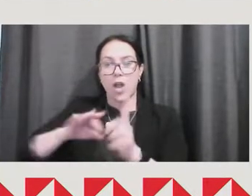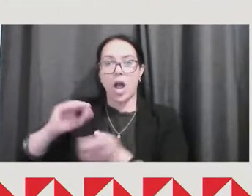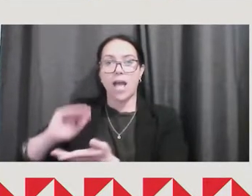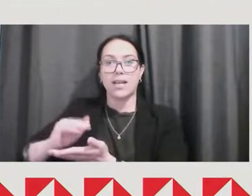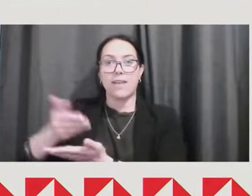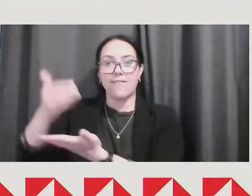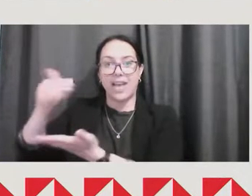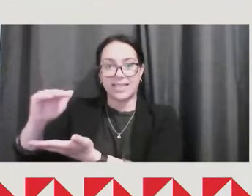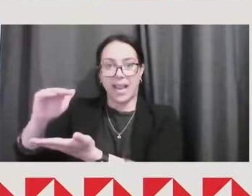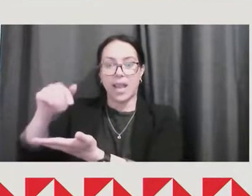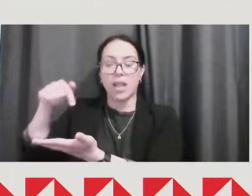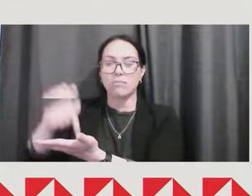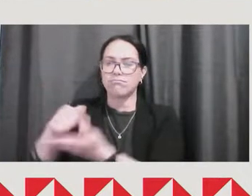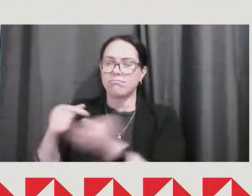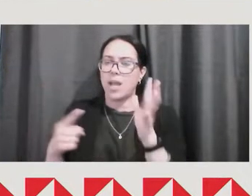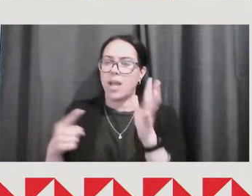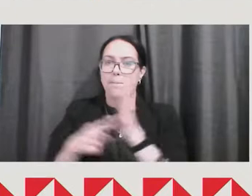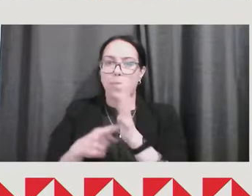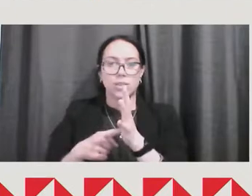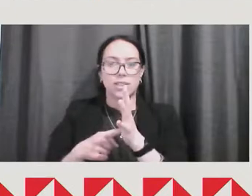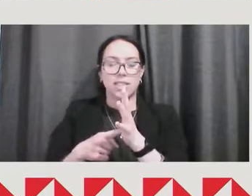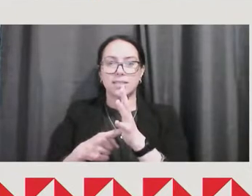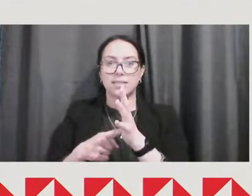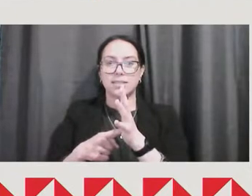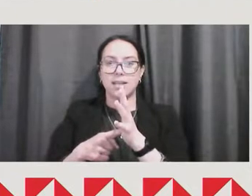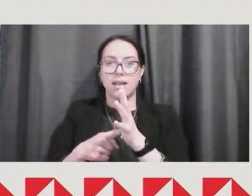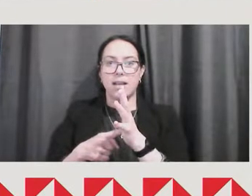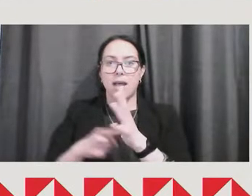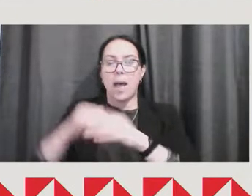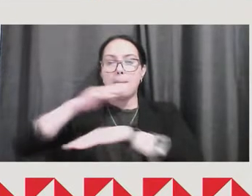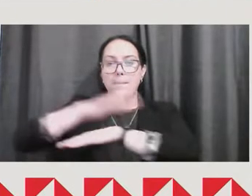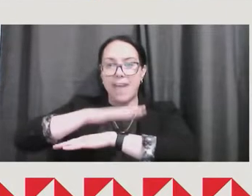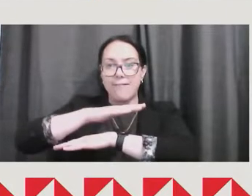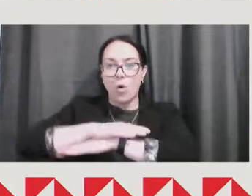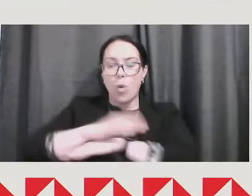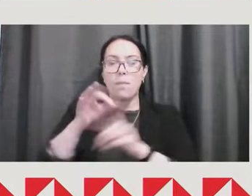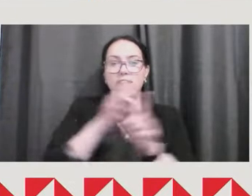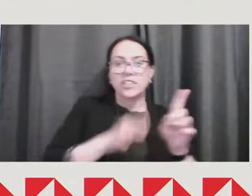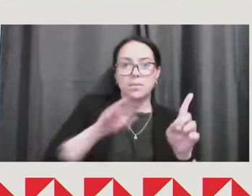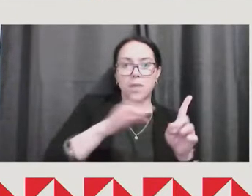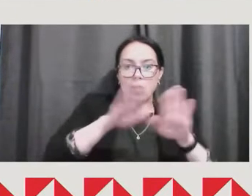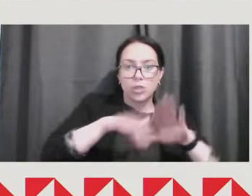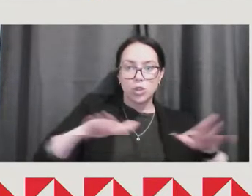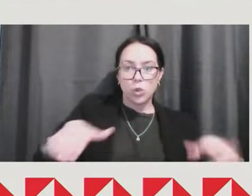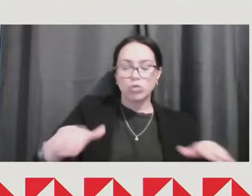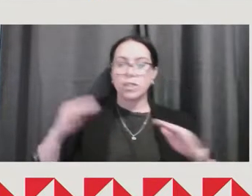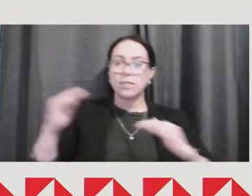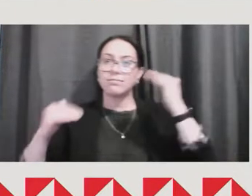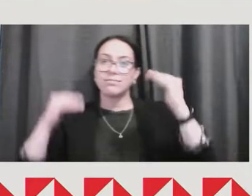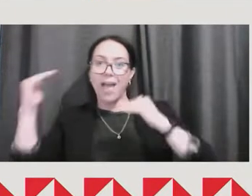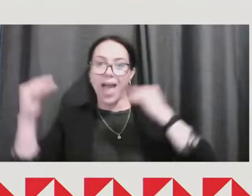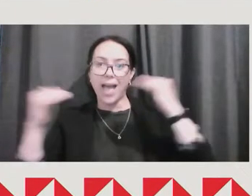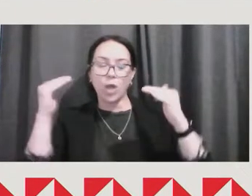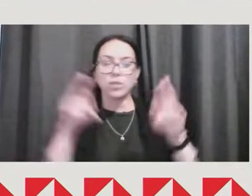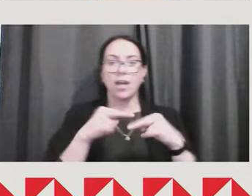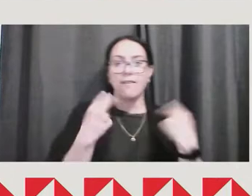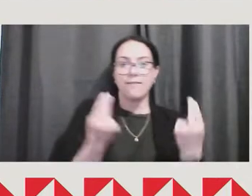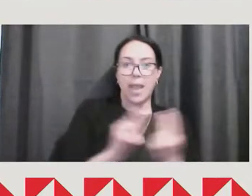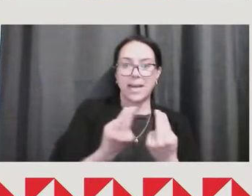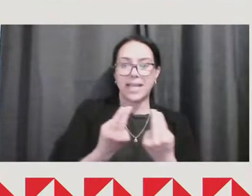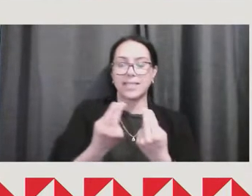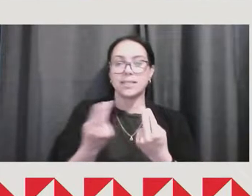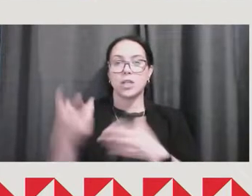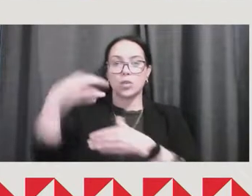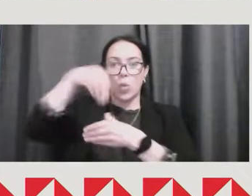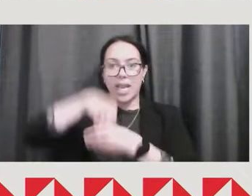opportunities for Pacifica children youth and adults to retain maintain engage with and celebrate their